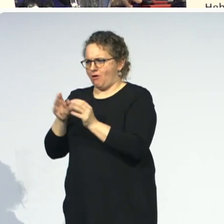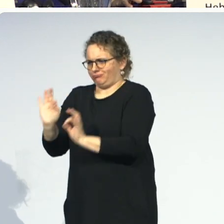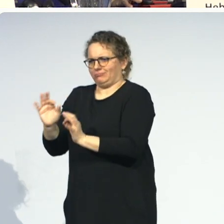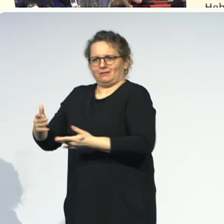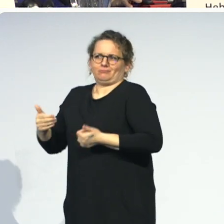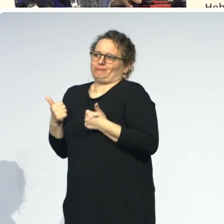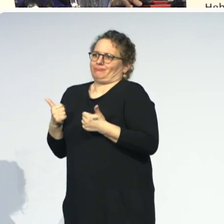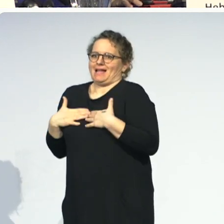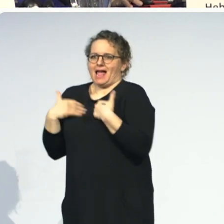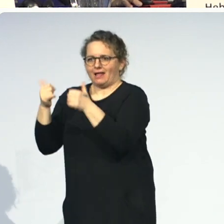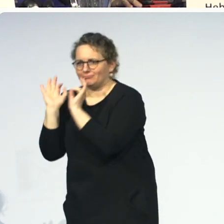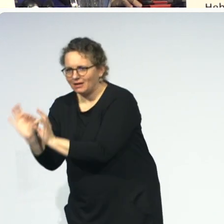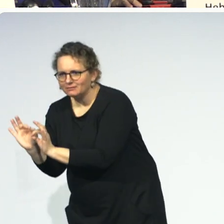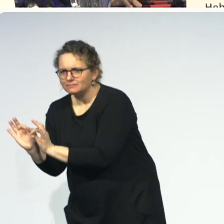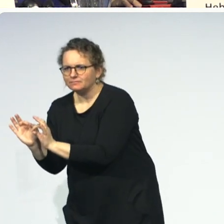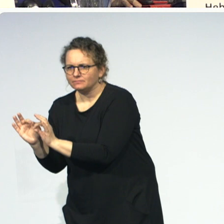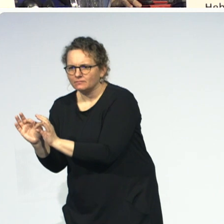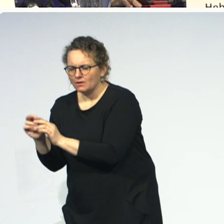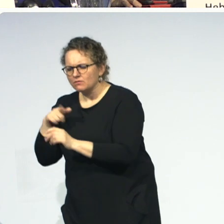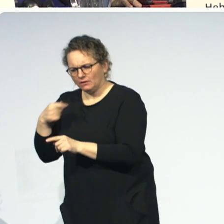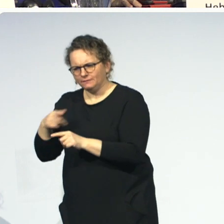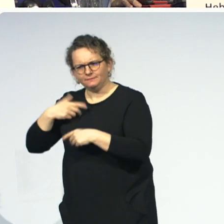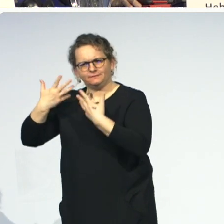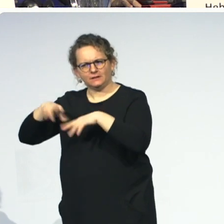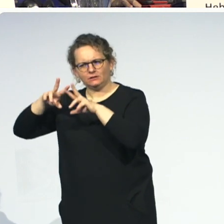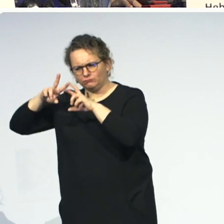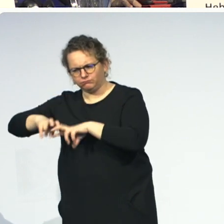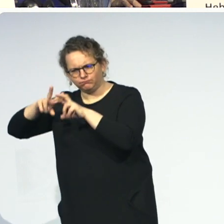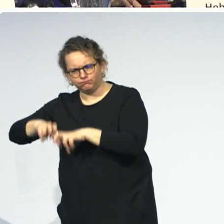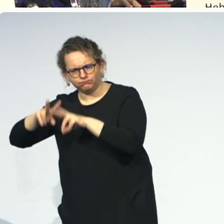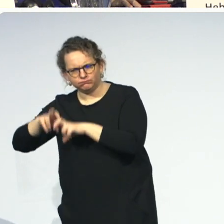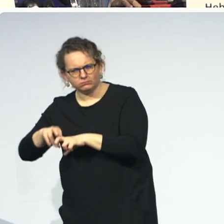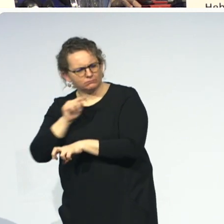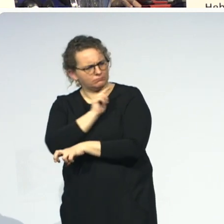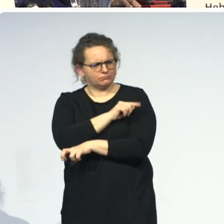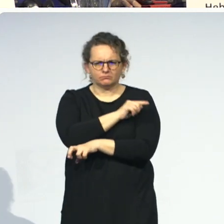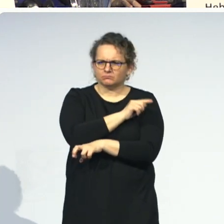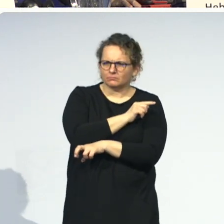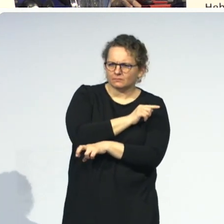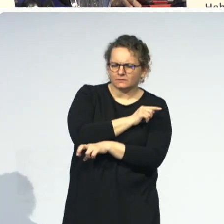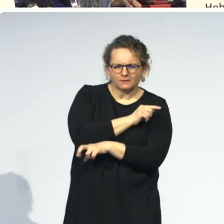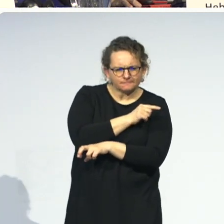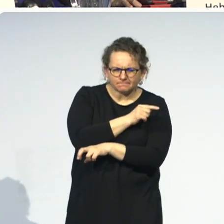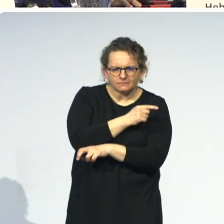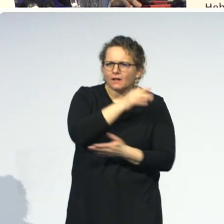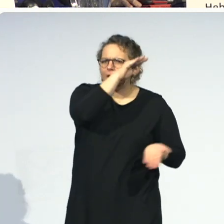known about whether the same benefits would happen with deaf individuals